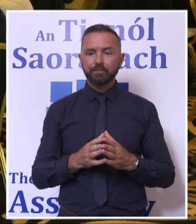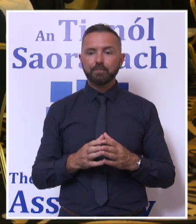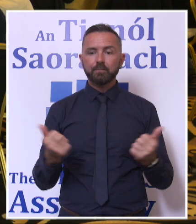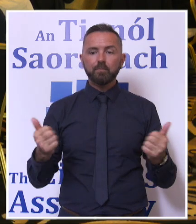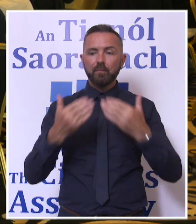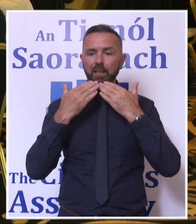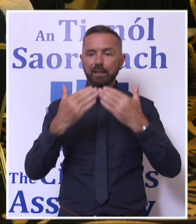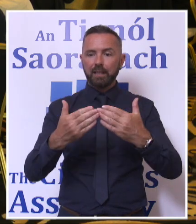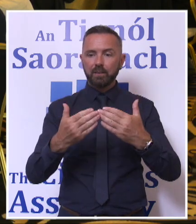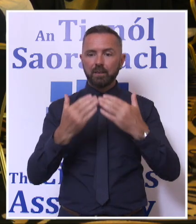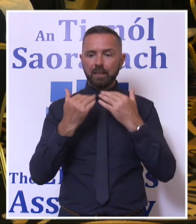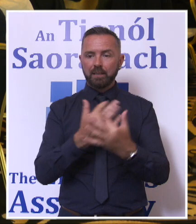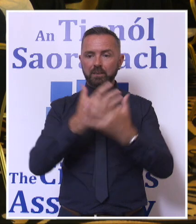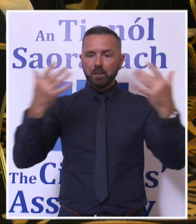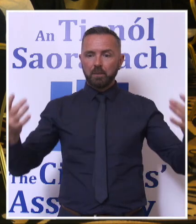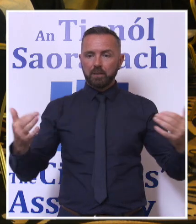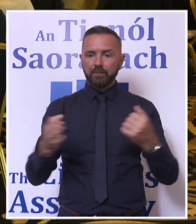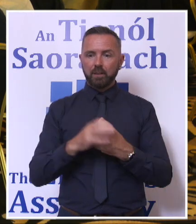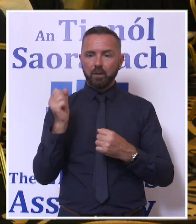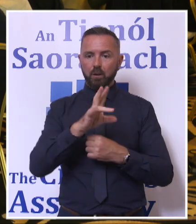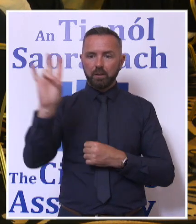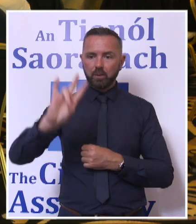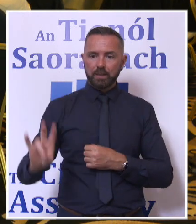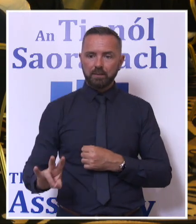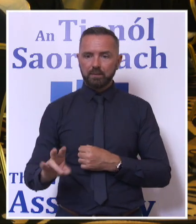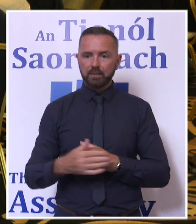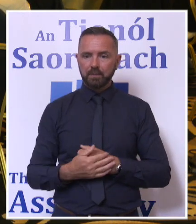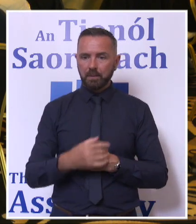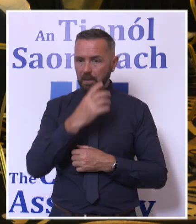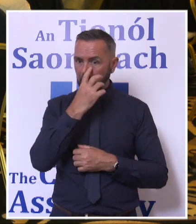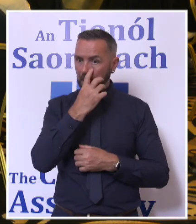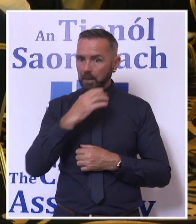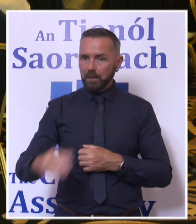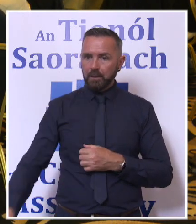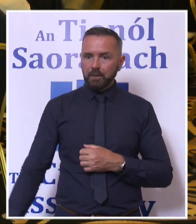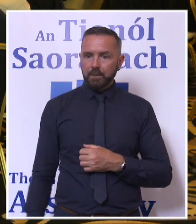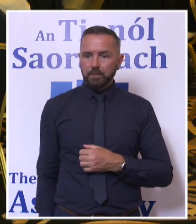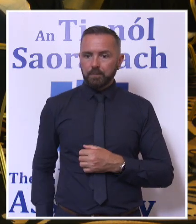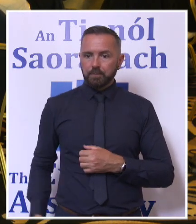Well, thank you so much for all the questions. You did marvelous. Give yourselves a round of applause.